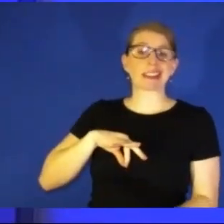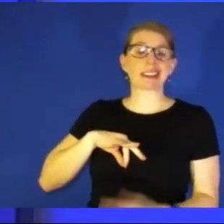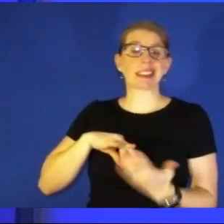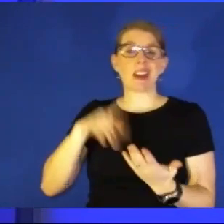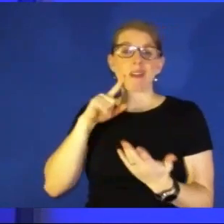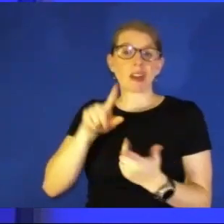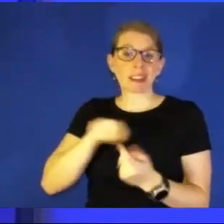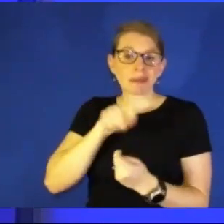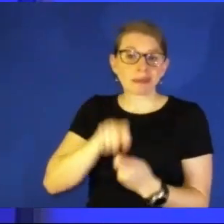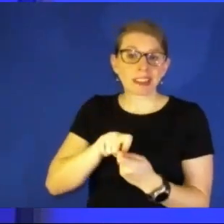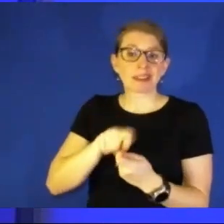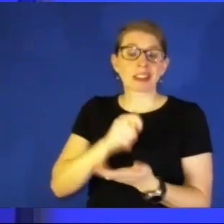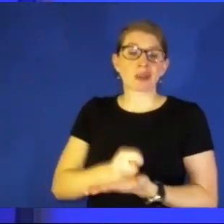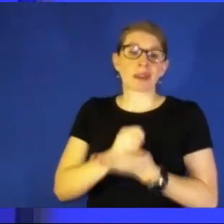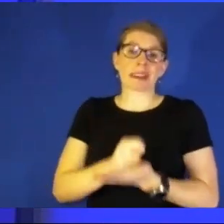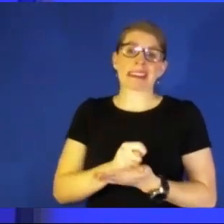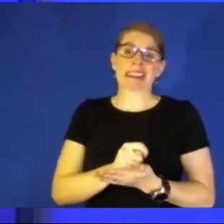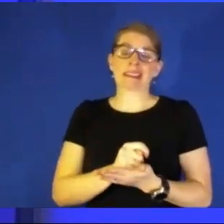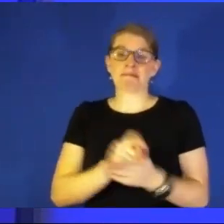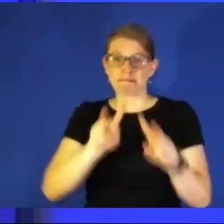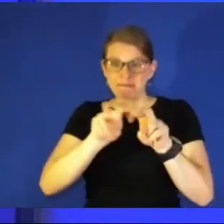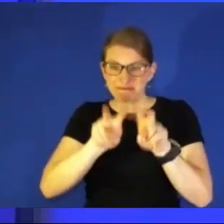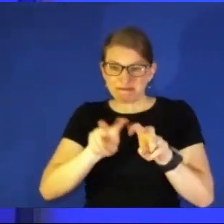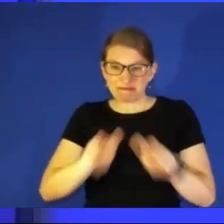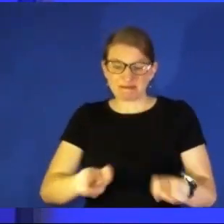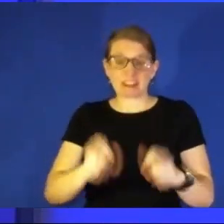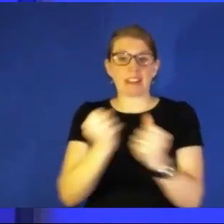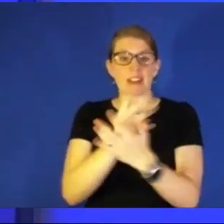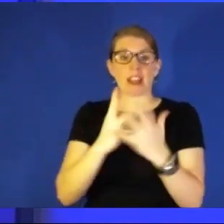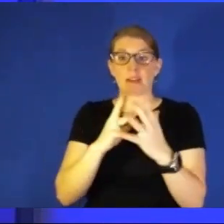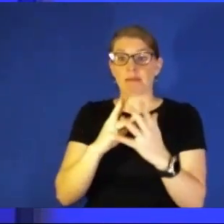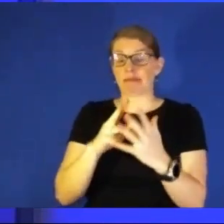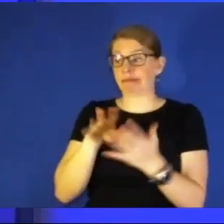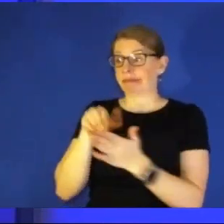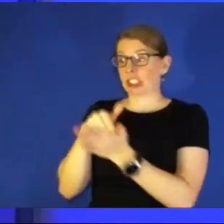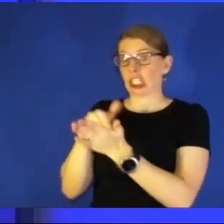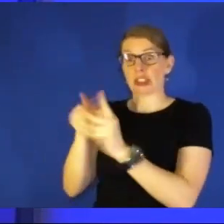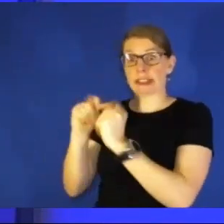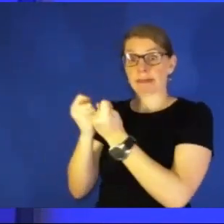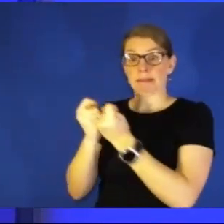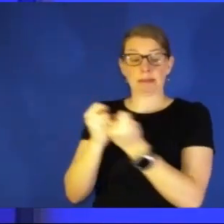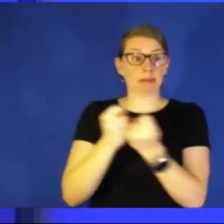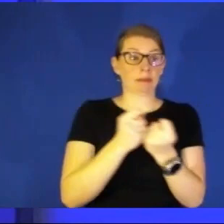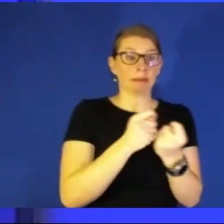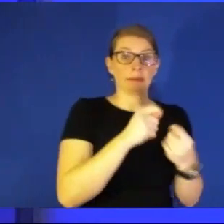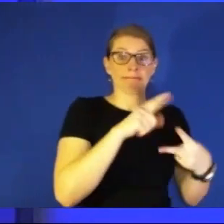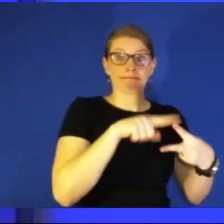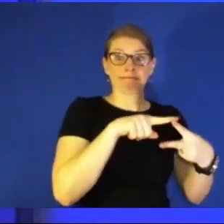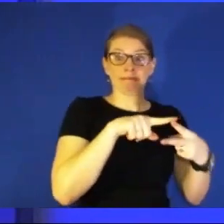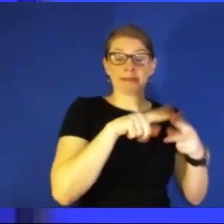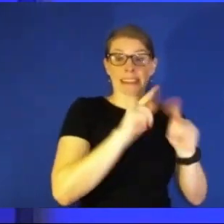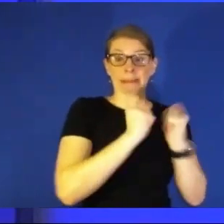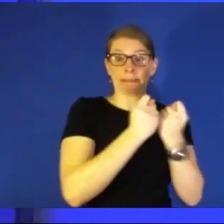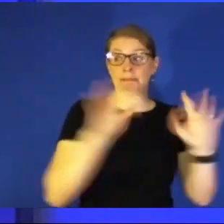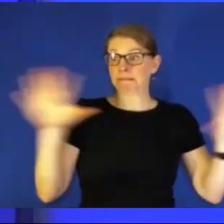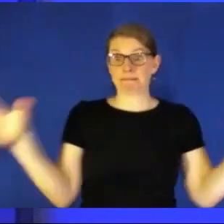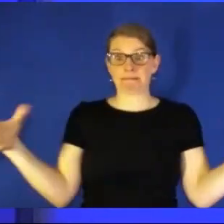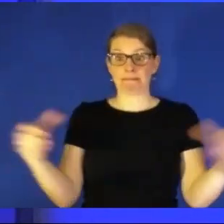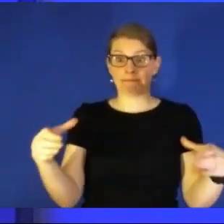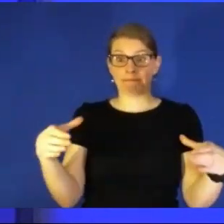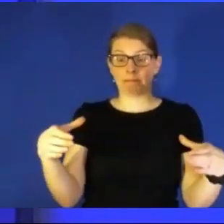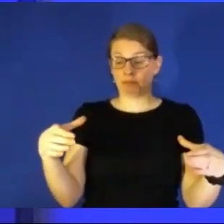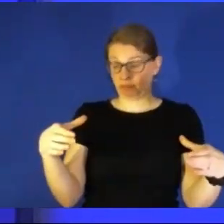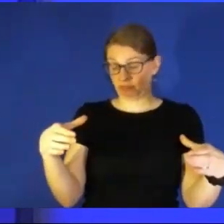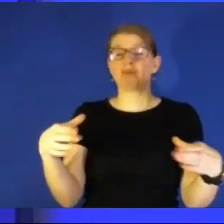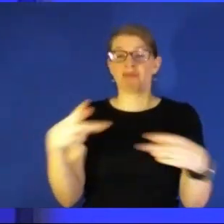treatments, and so that's how we gather together to make these decisions to help people, with the choices that fit what